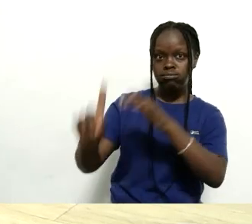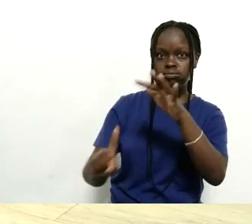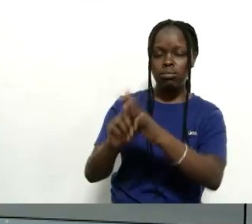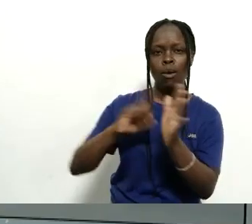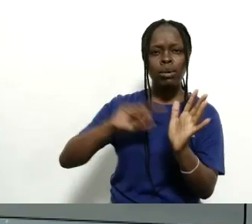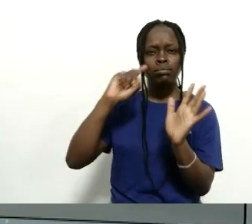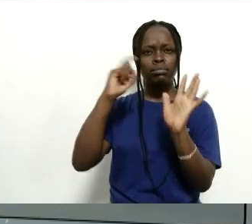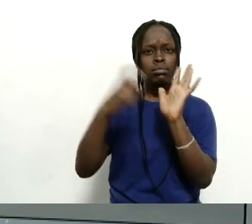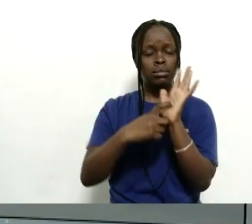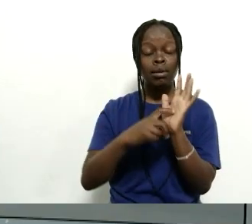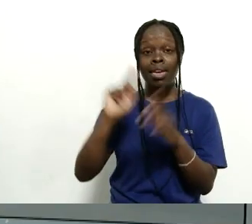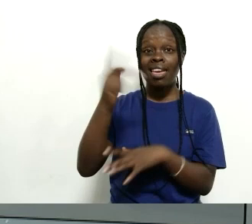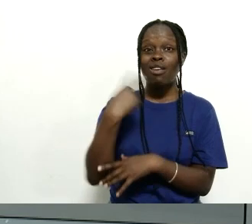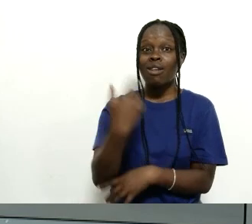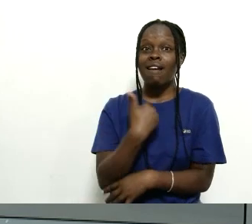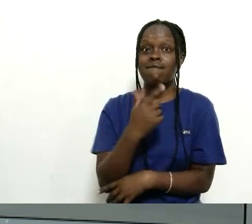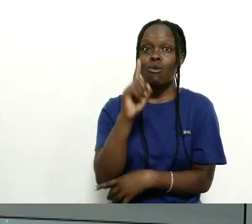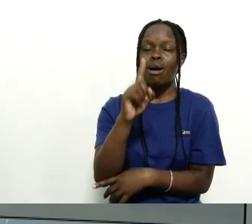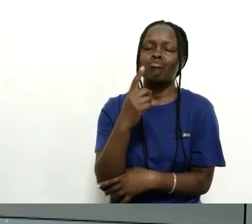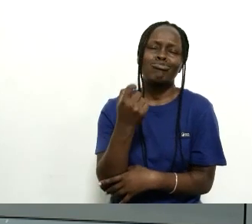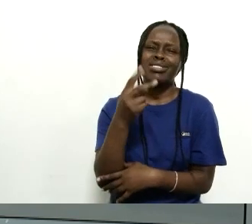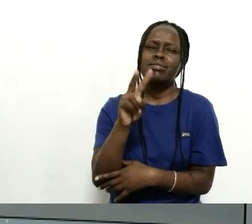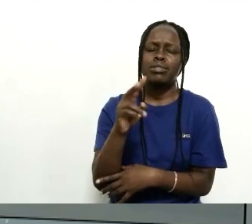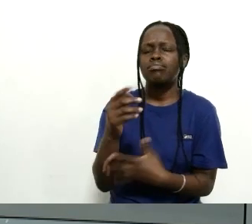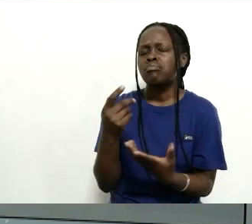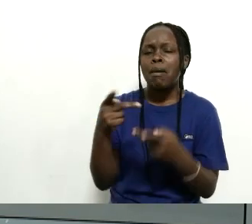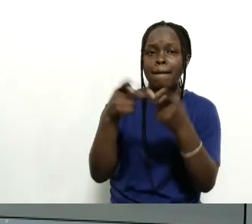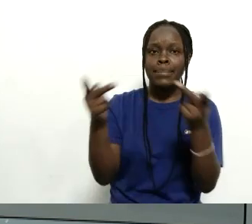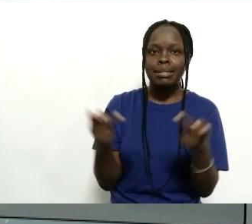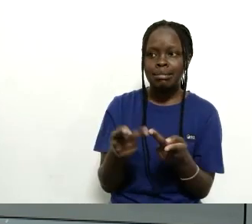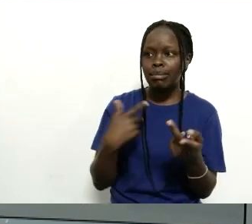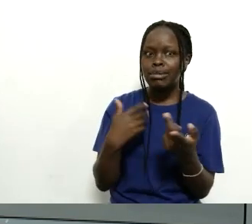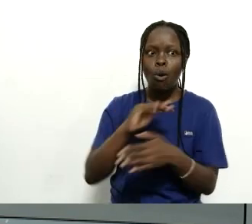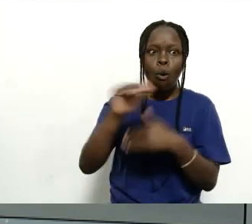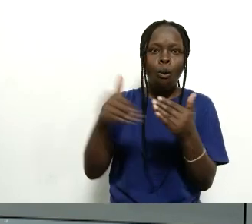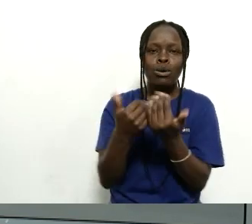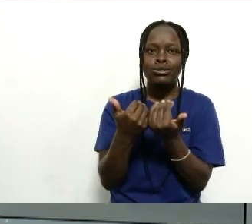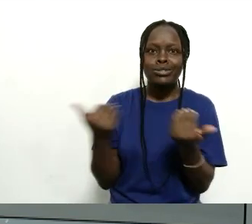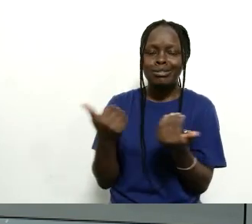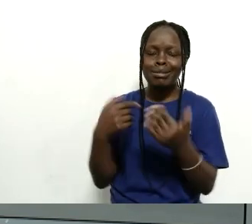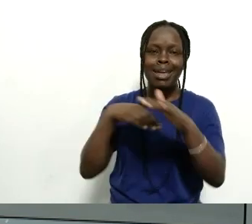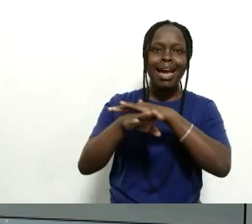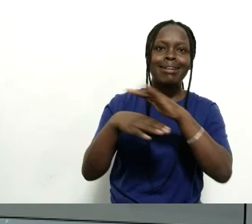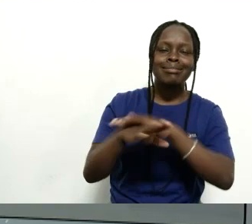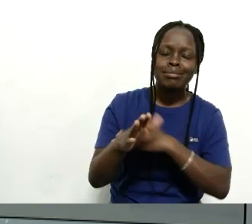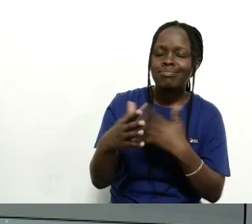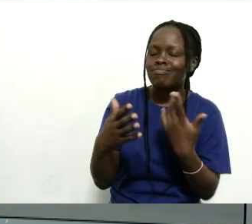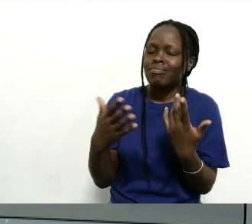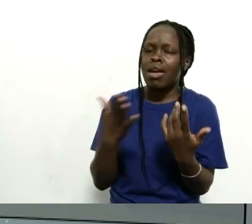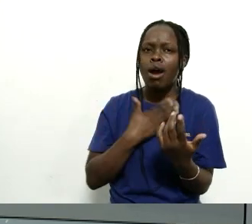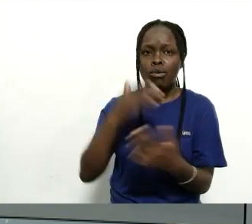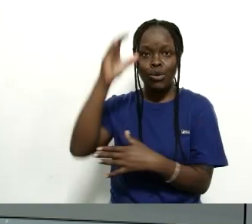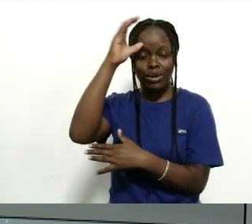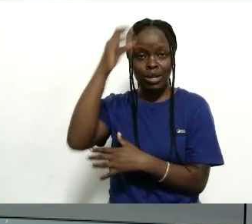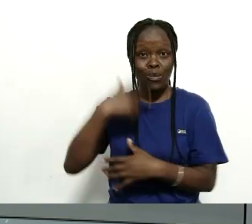also integrated into the classrooms. And what about the rural scenario where people maybe have challenges around getting